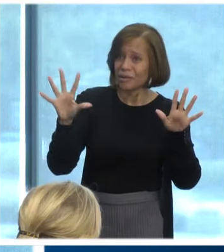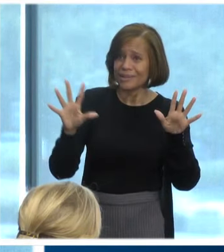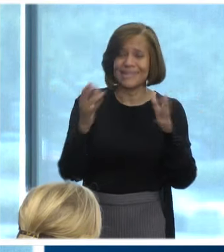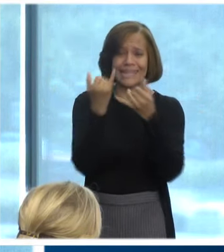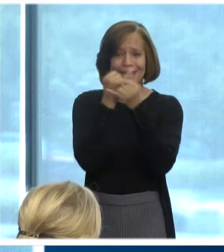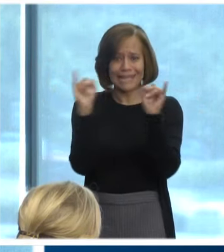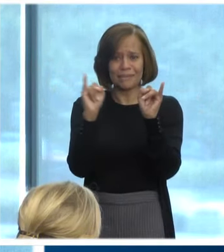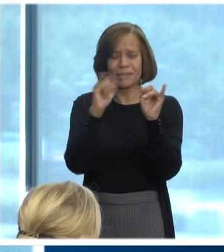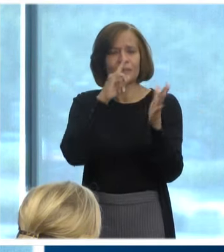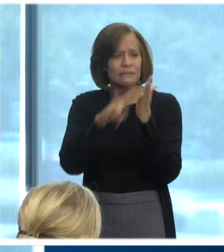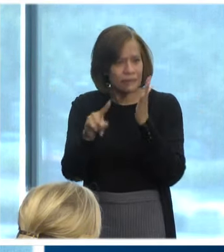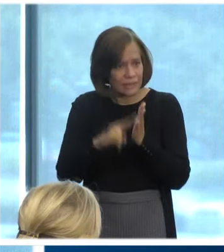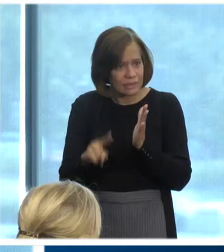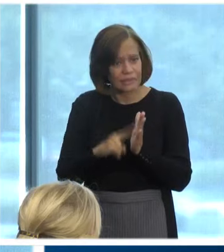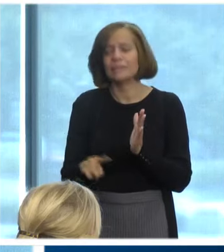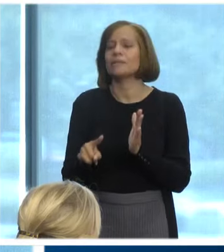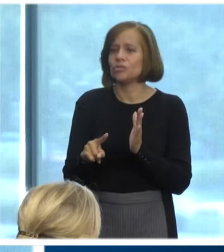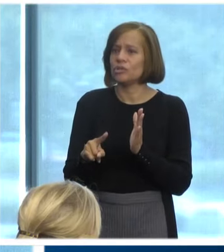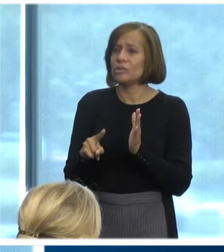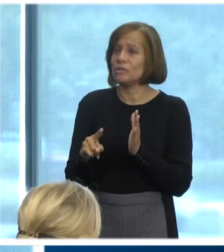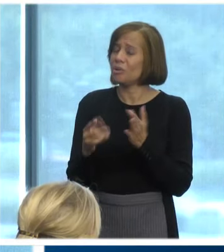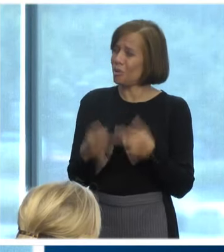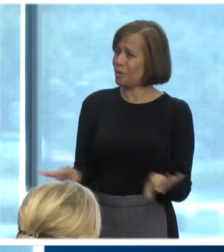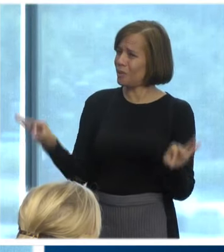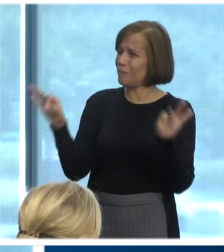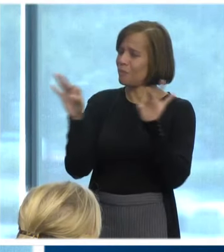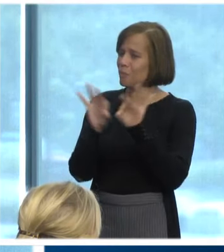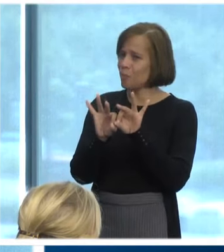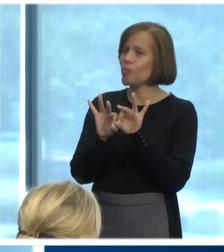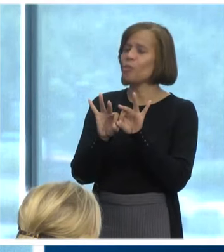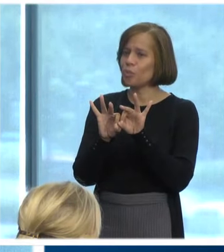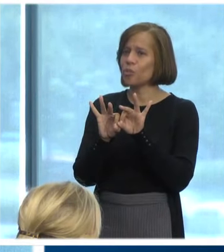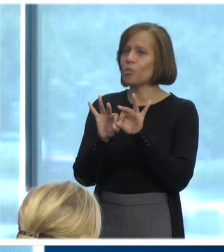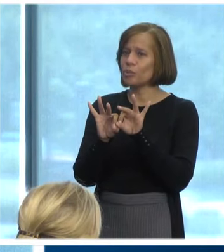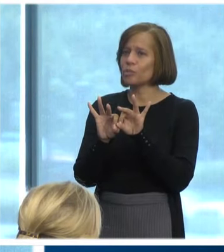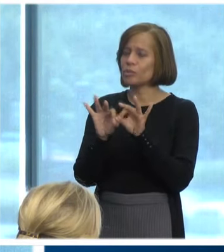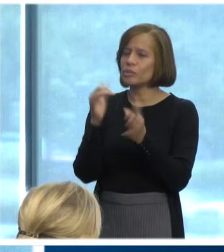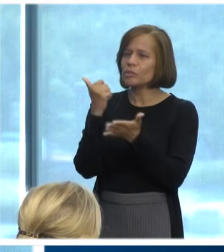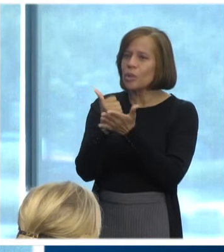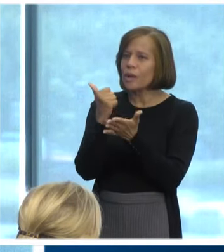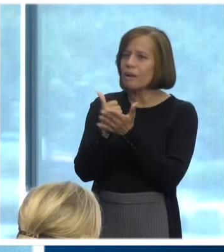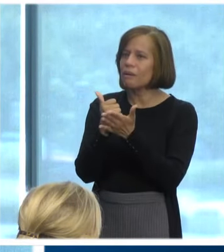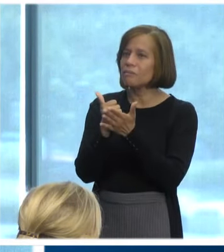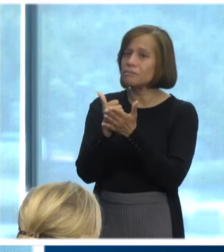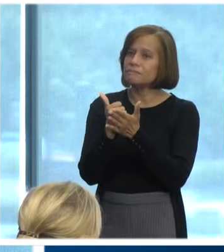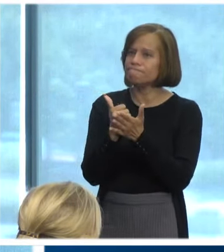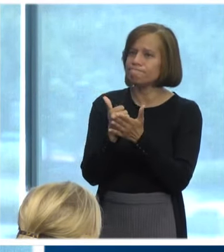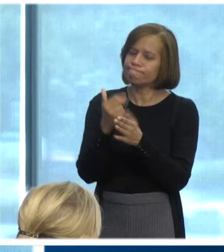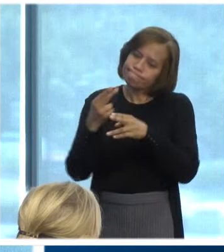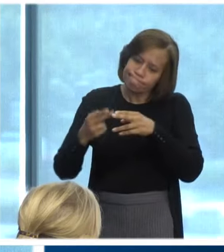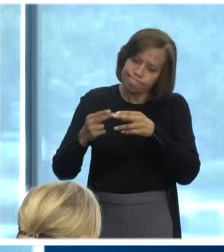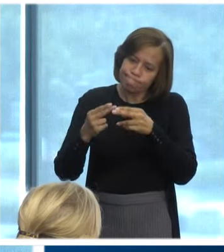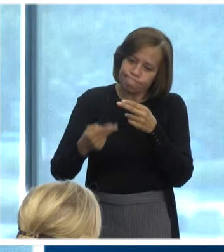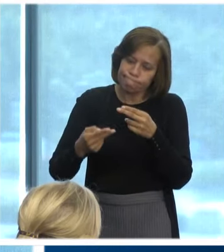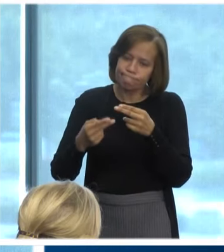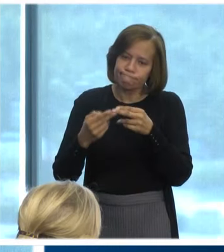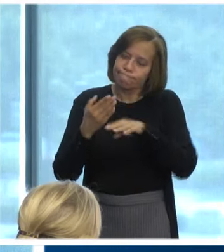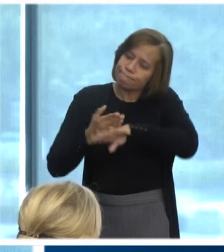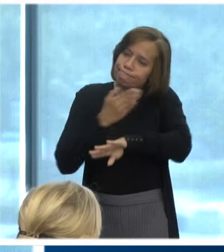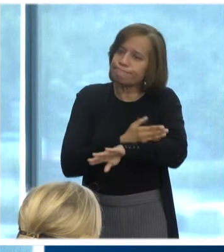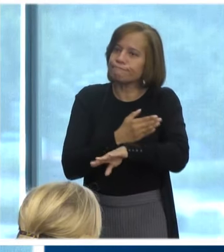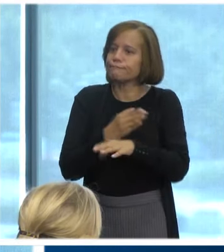independent investigations are critically important to help restore trust and confidence of